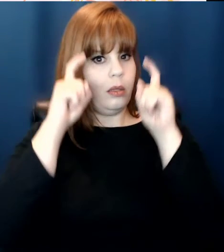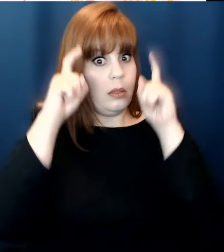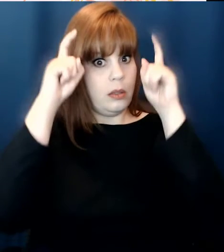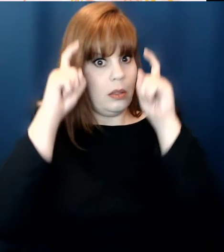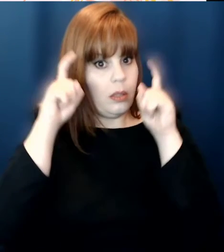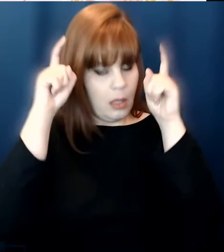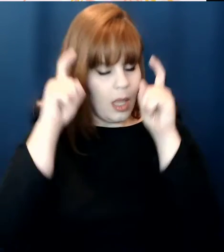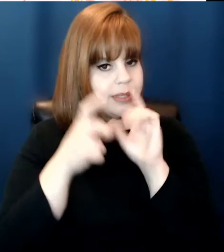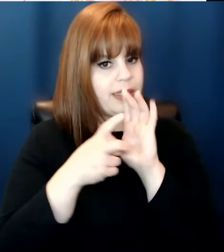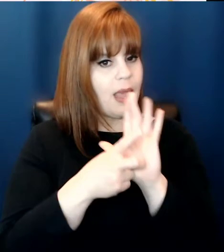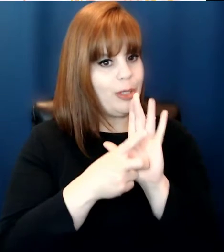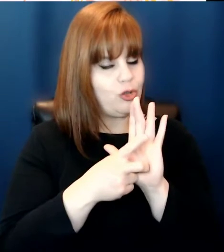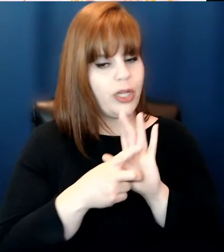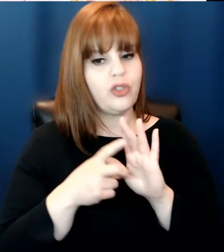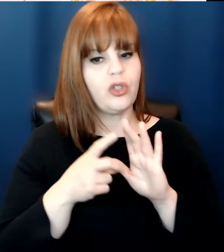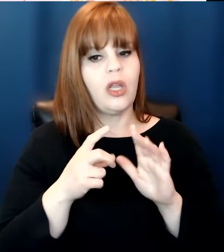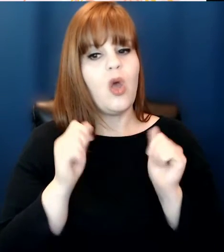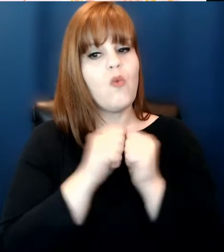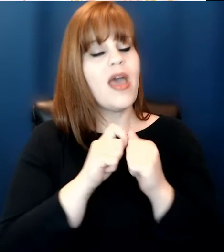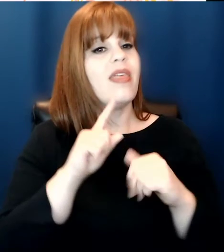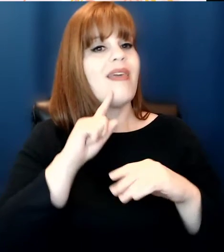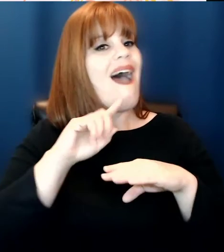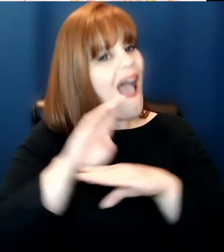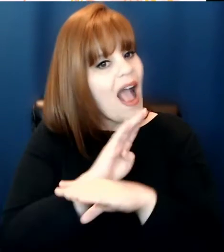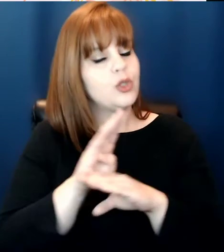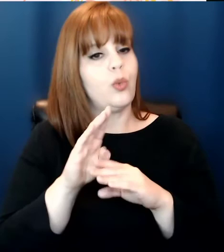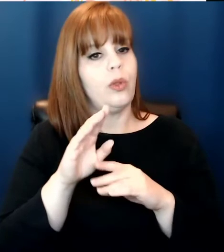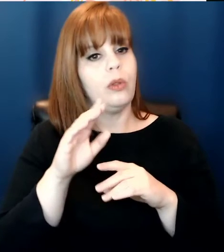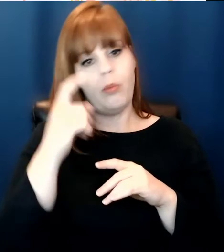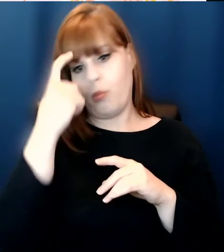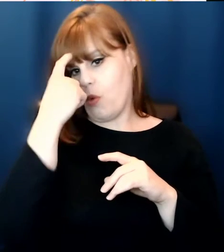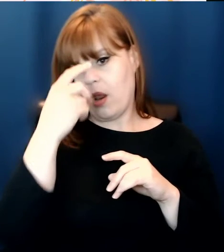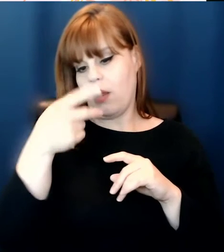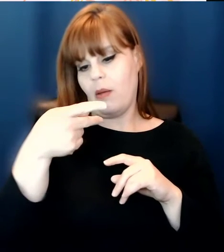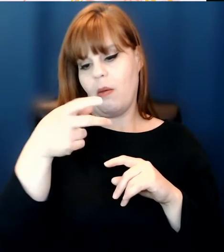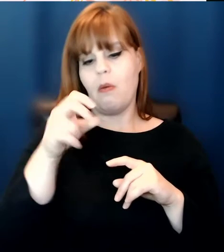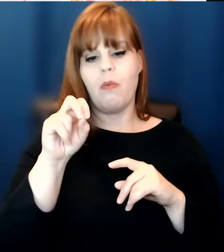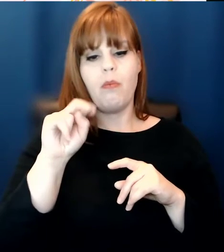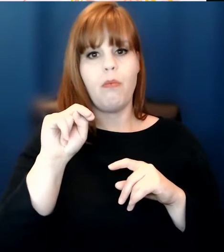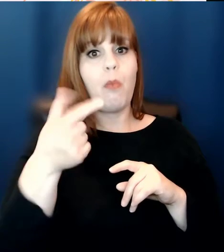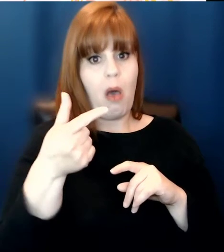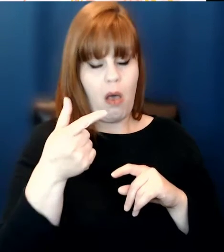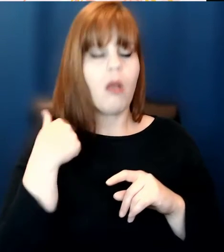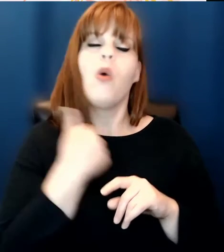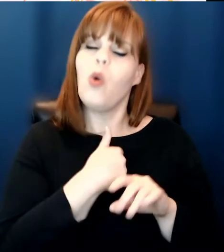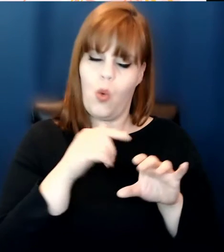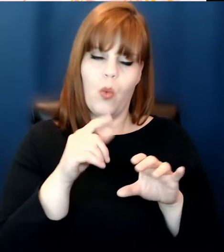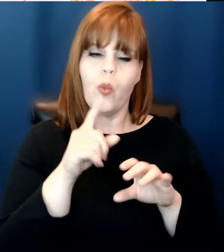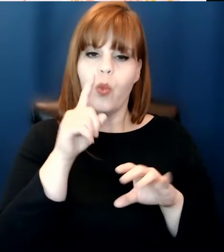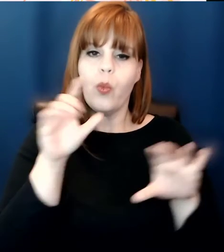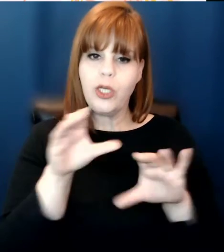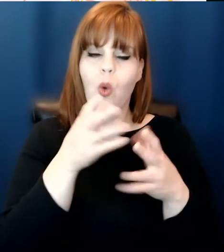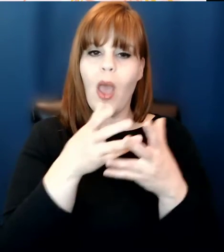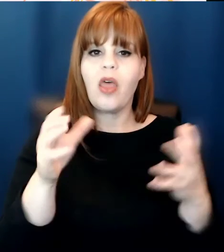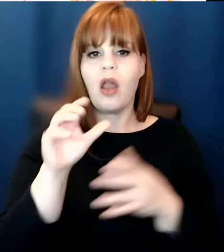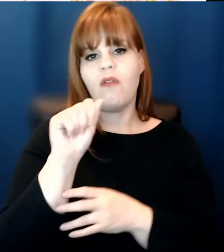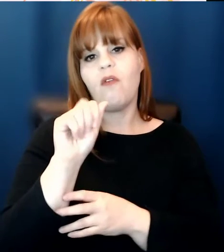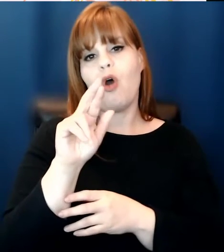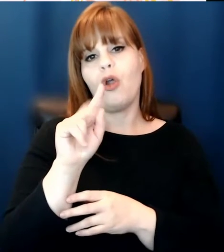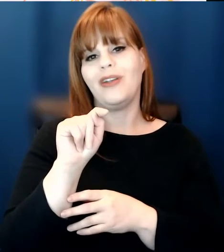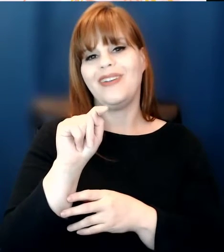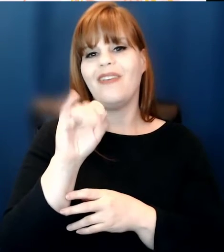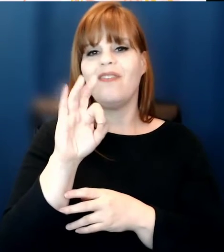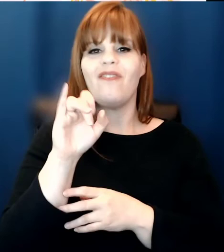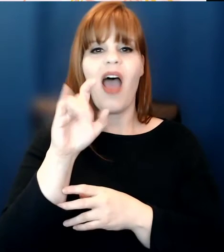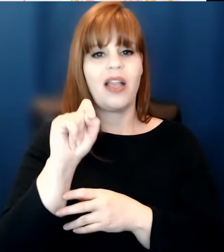eyebrow raising demonstration with actual Brain Pong, we actually do a lot of artifact